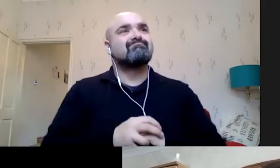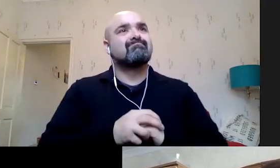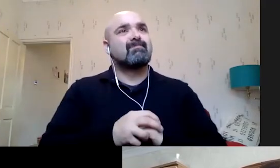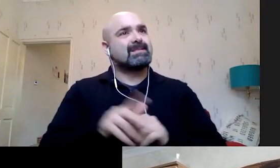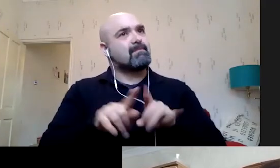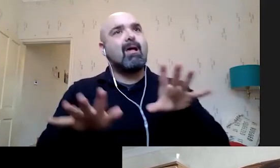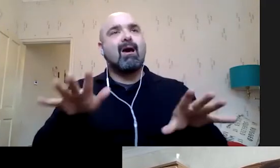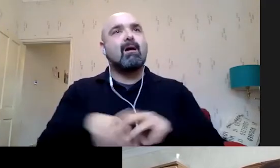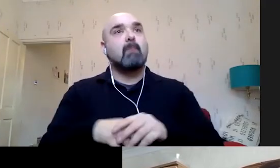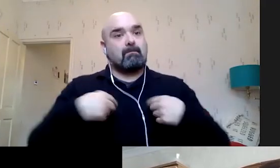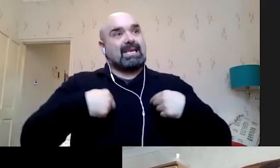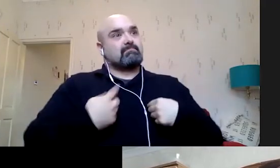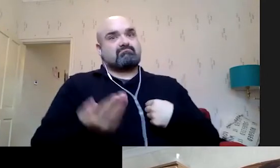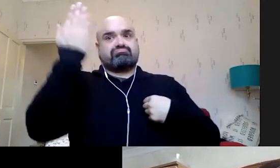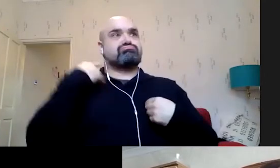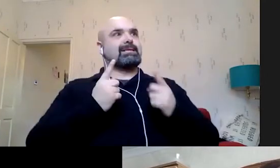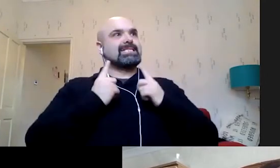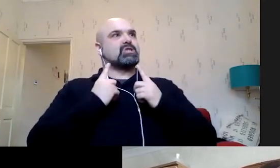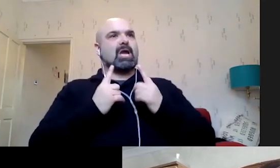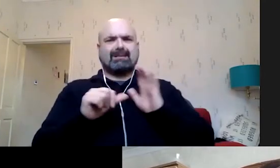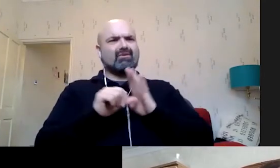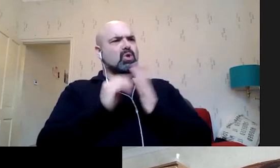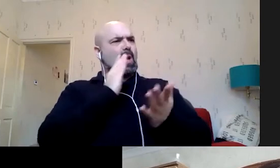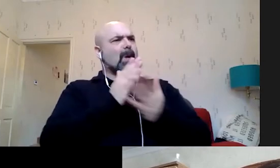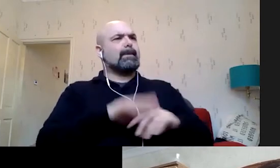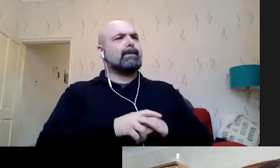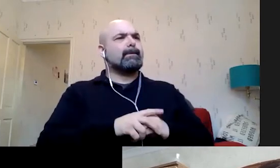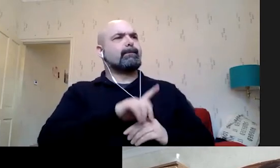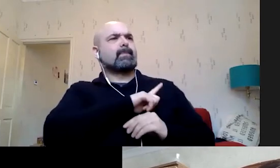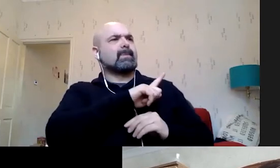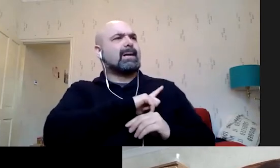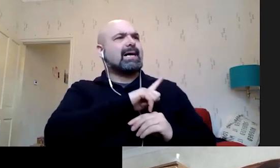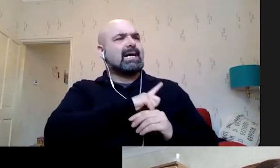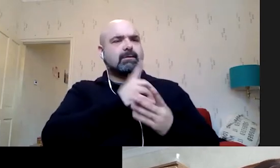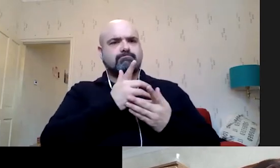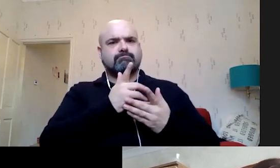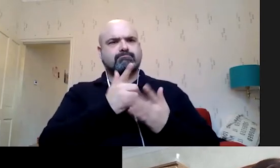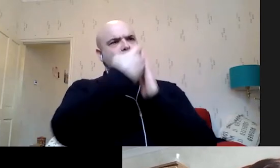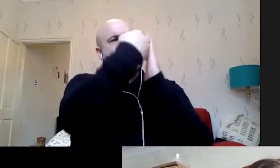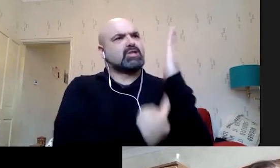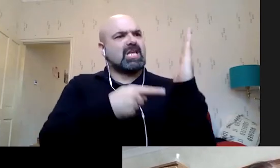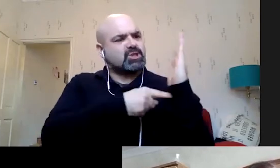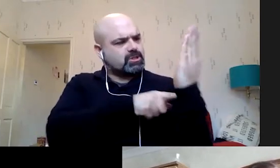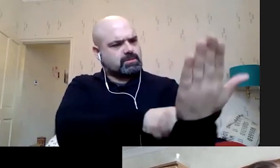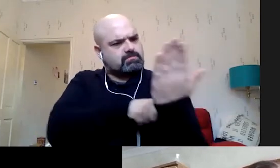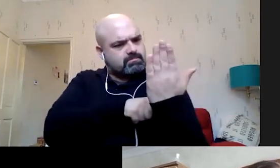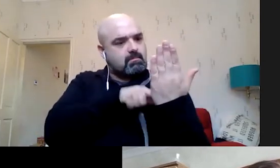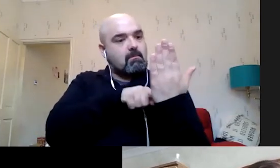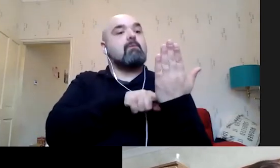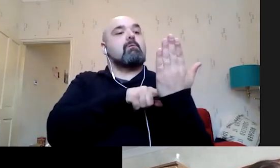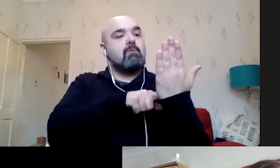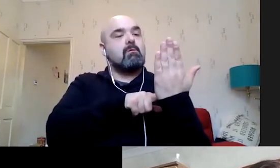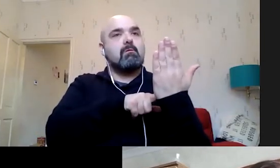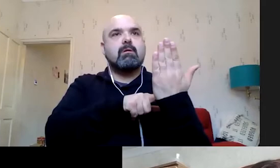But as a teacher, of course, it was very difficult. Suddenly having this legislation brought in by Margaret